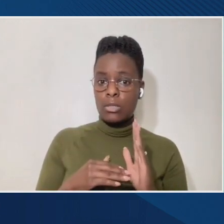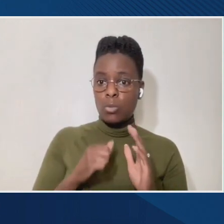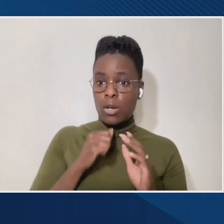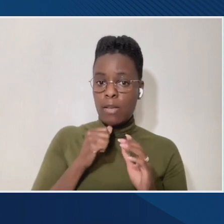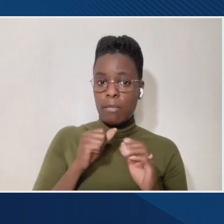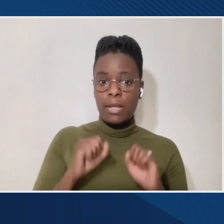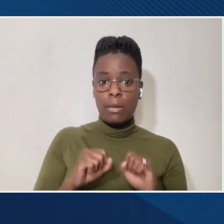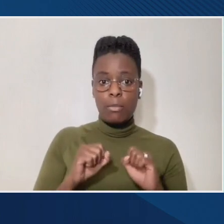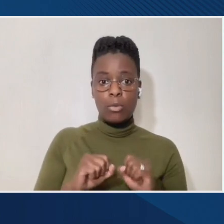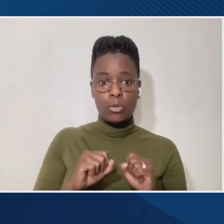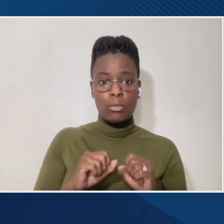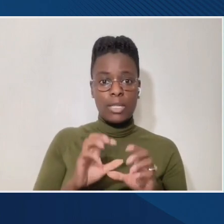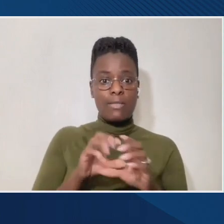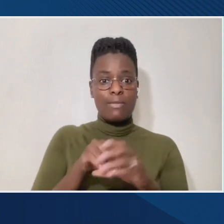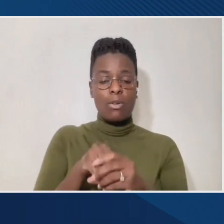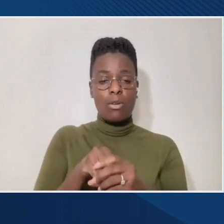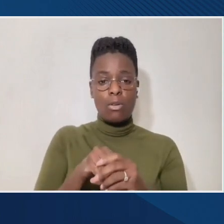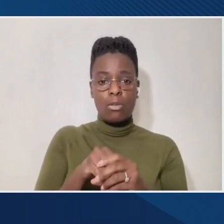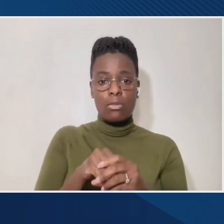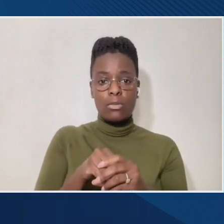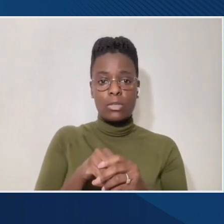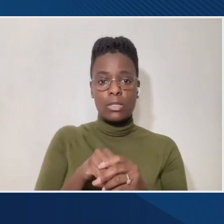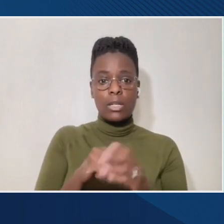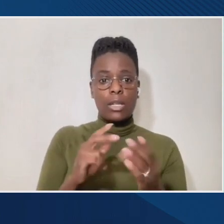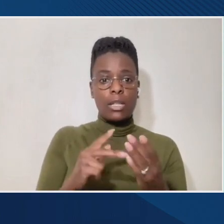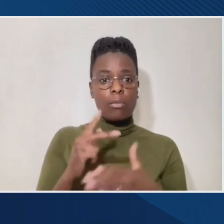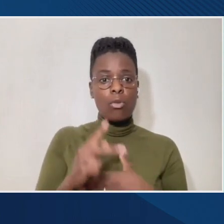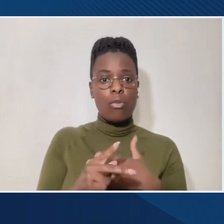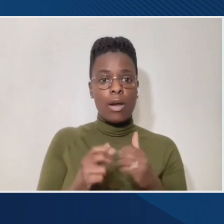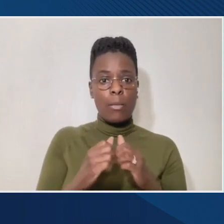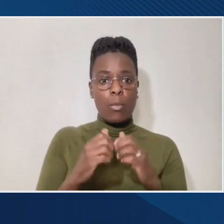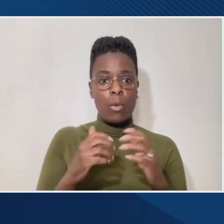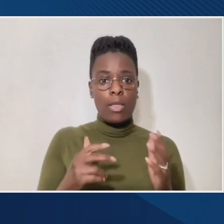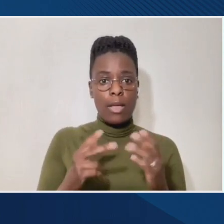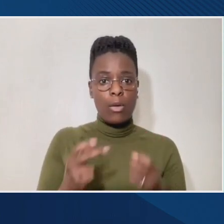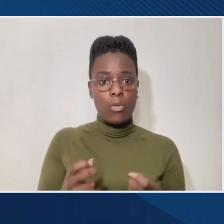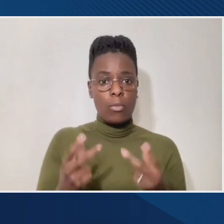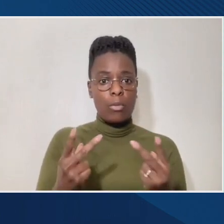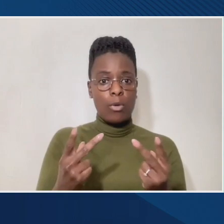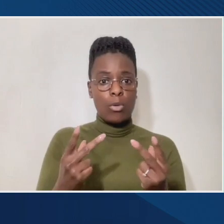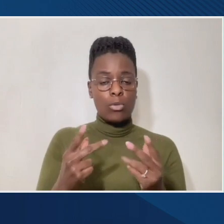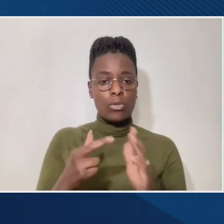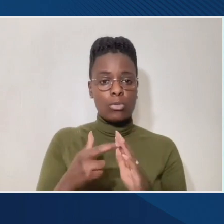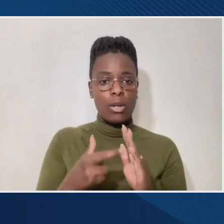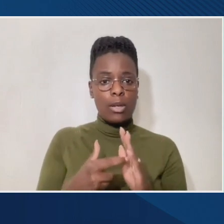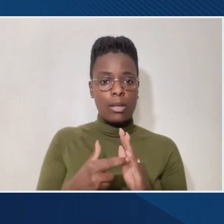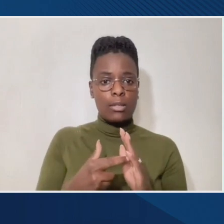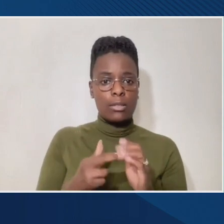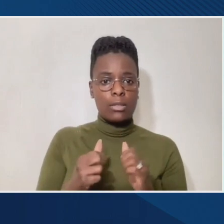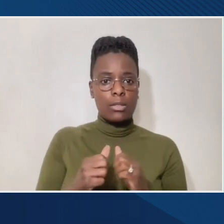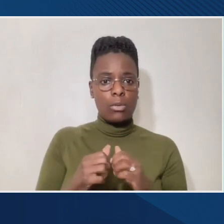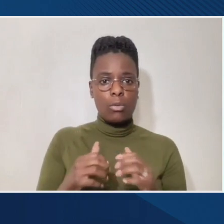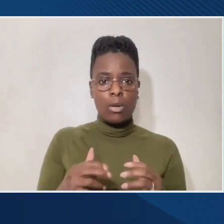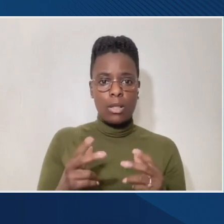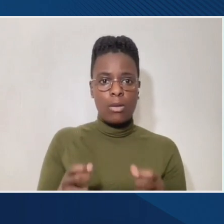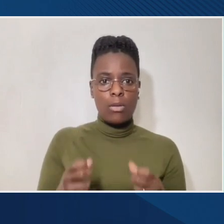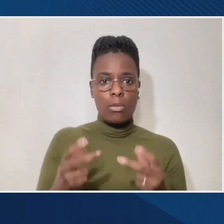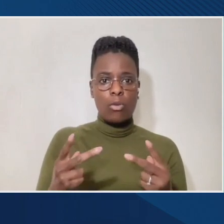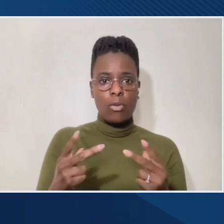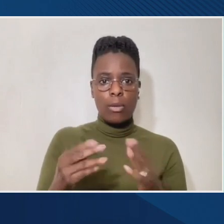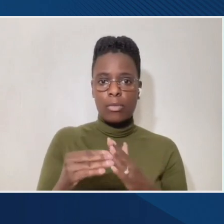and fears, but I just wanted to get comments comments from the other subcommittee members on what Michael